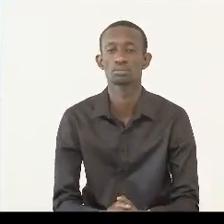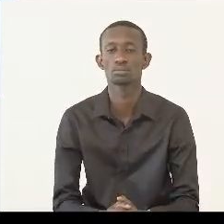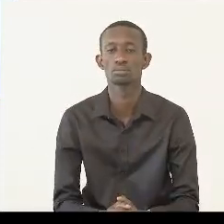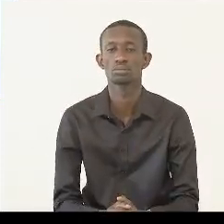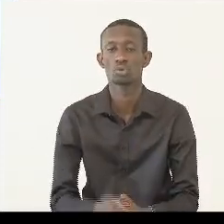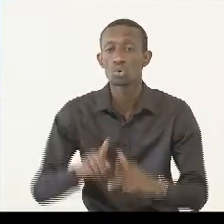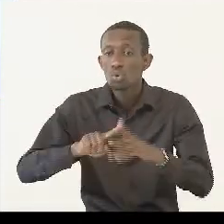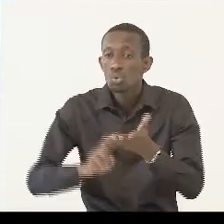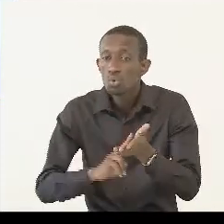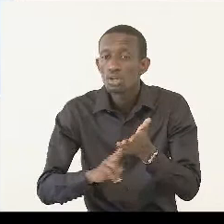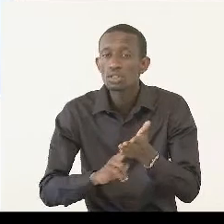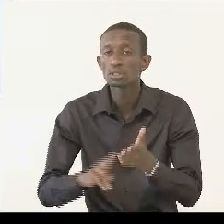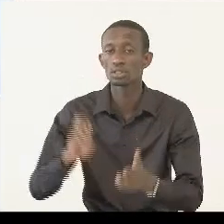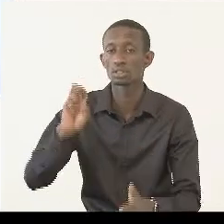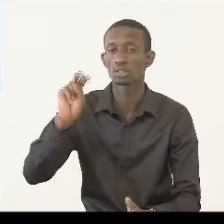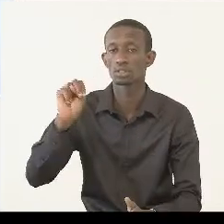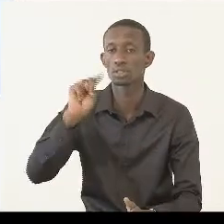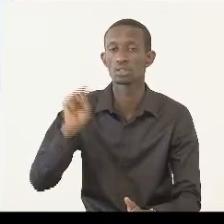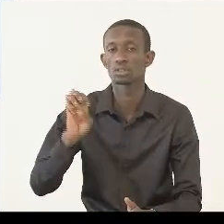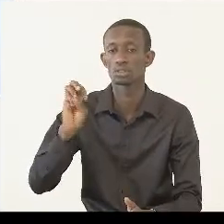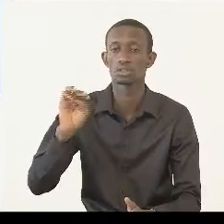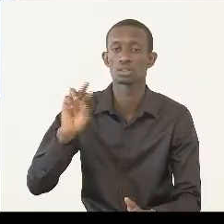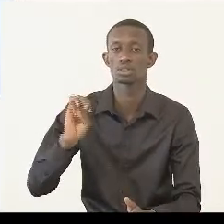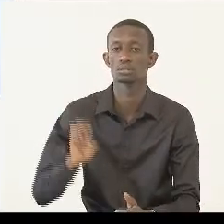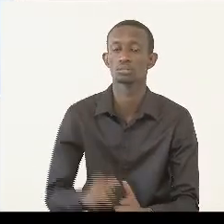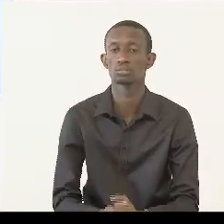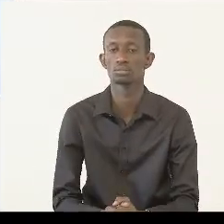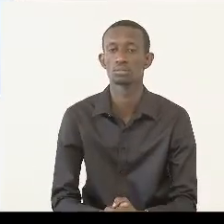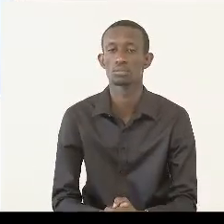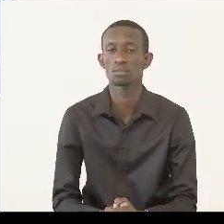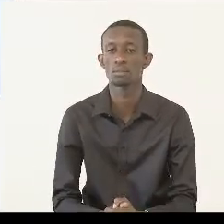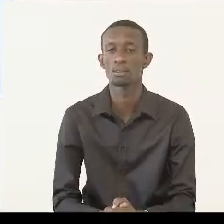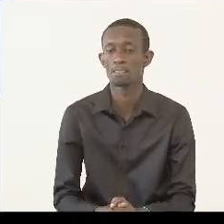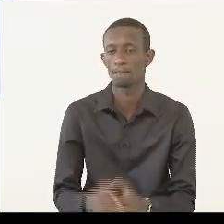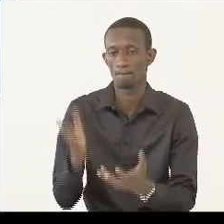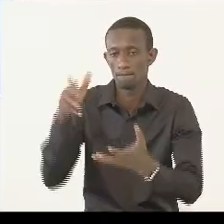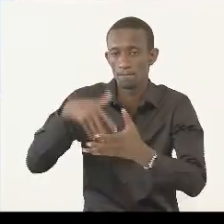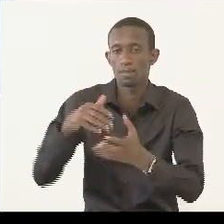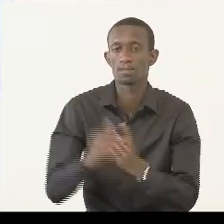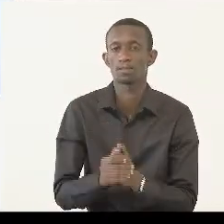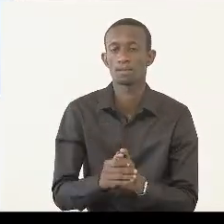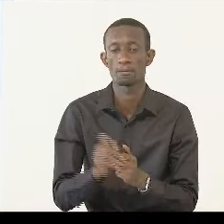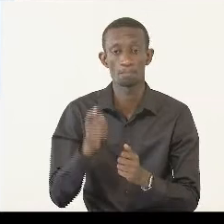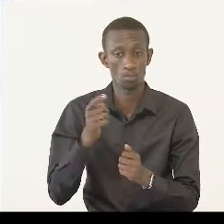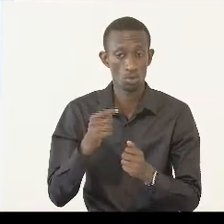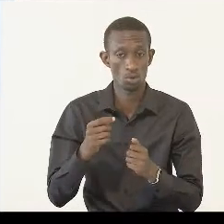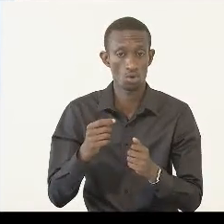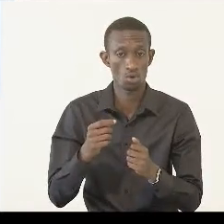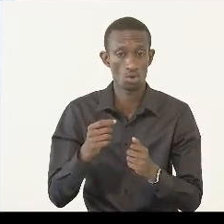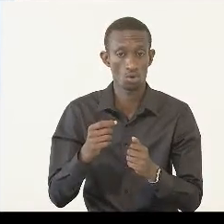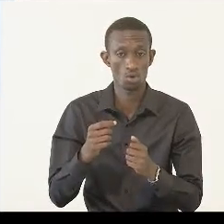the enzyme. Polymerase Fix the bases as nucleotides according to